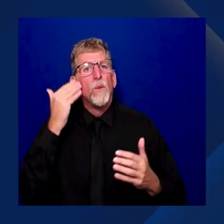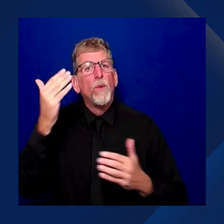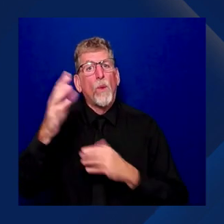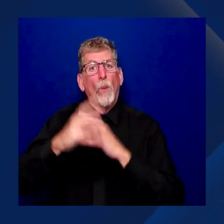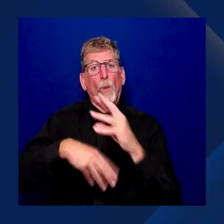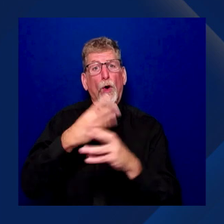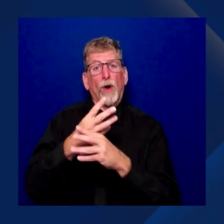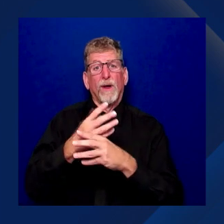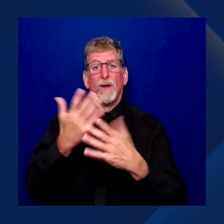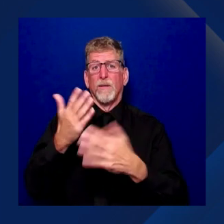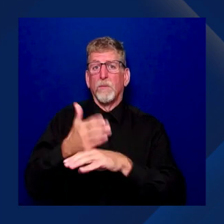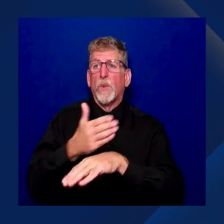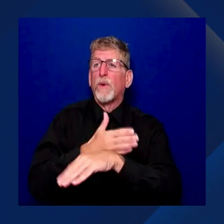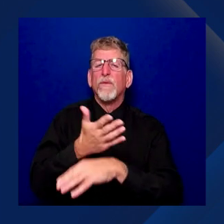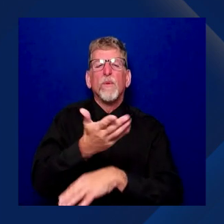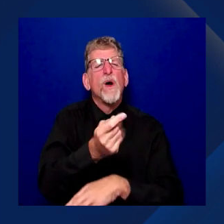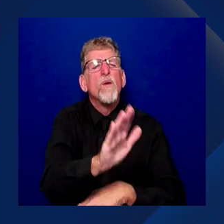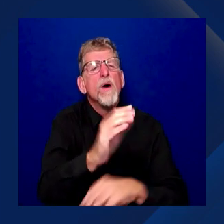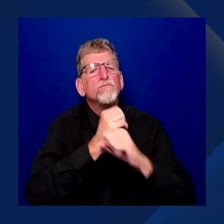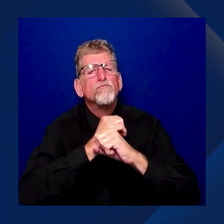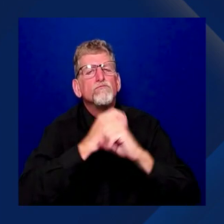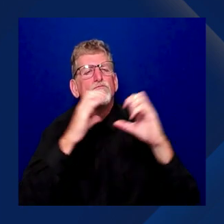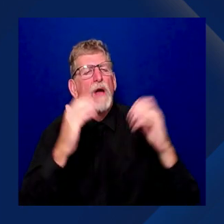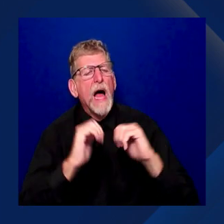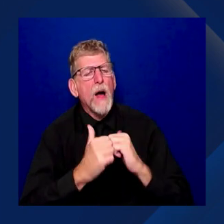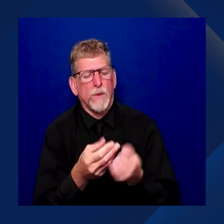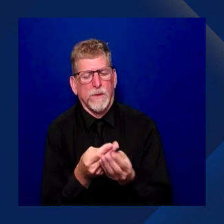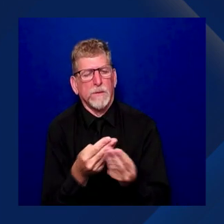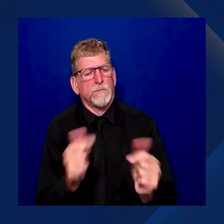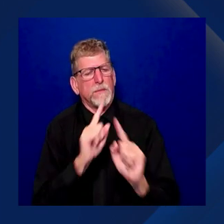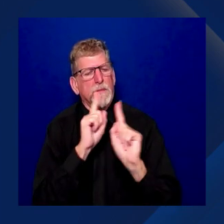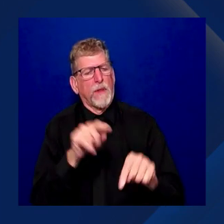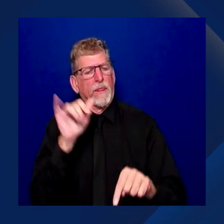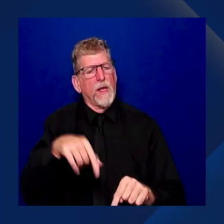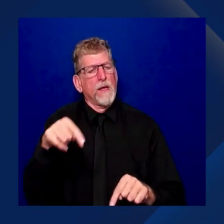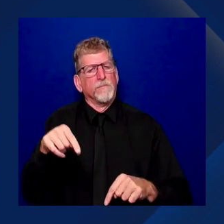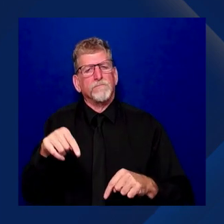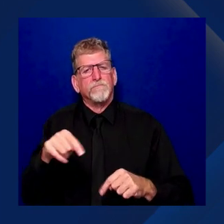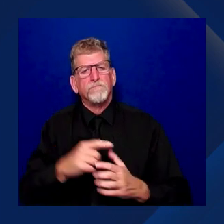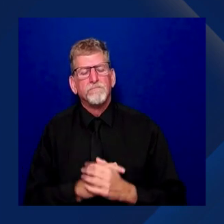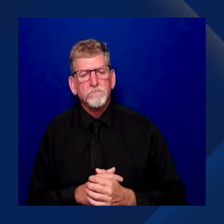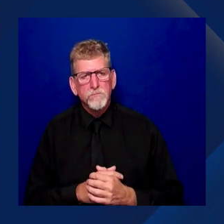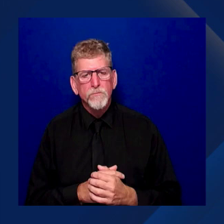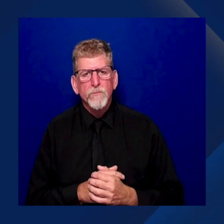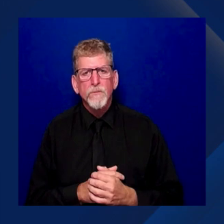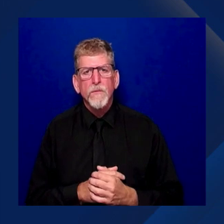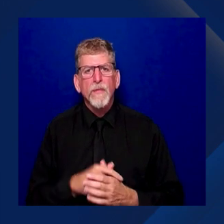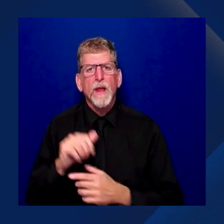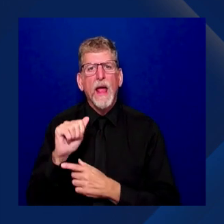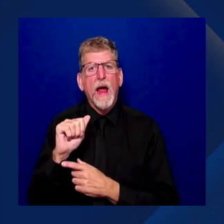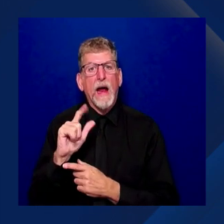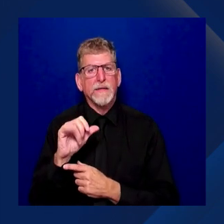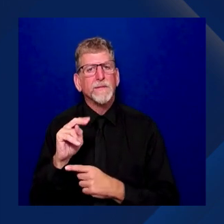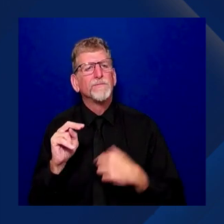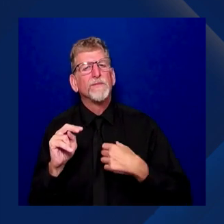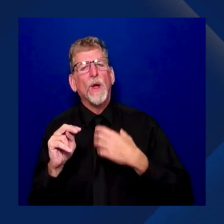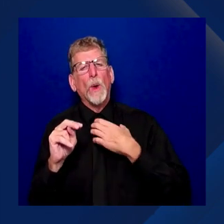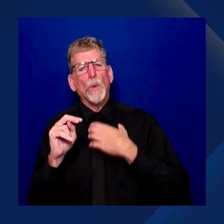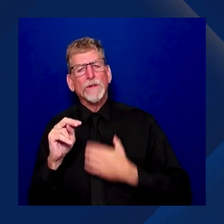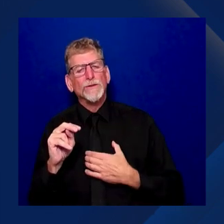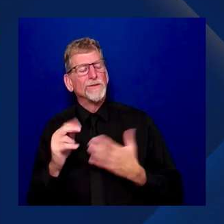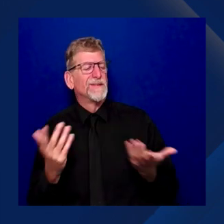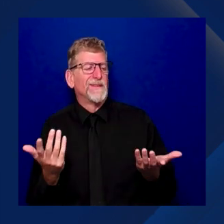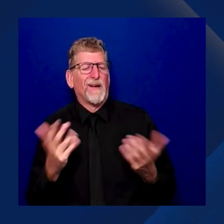a day where you're not at risk, you know, when you become pregnant, that you are not fearful. Mm-hmm. You know, I think about a second pregnancy